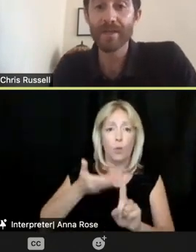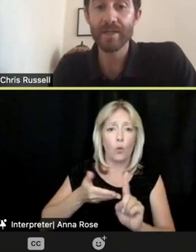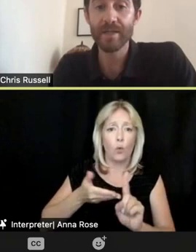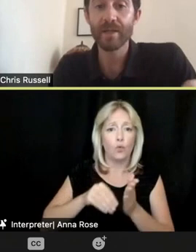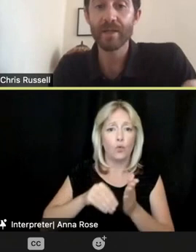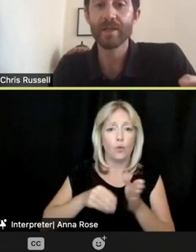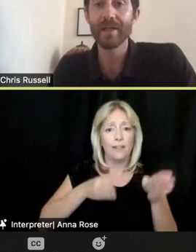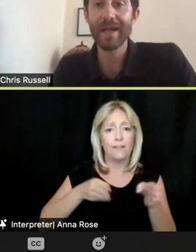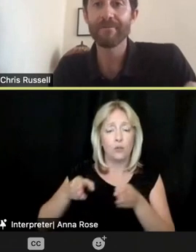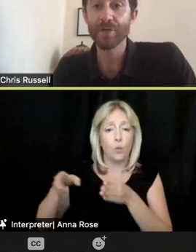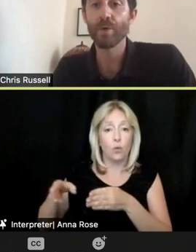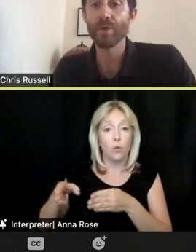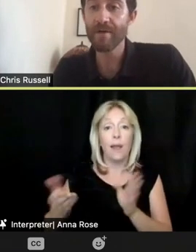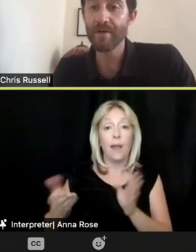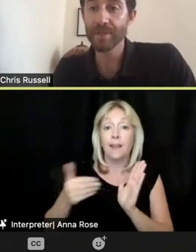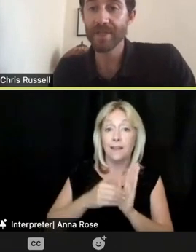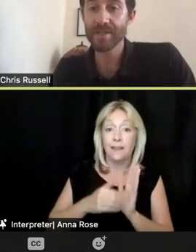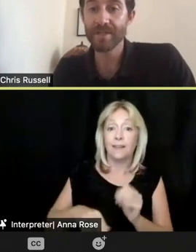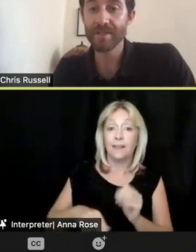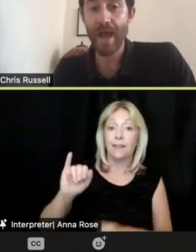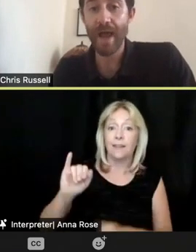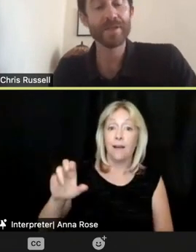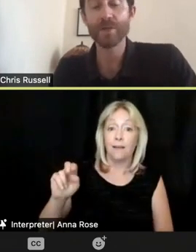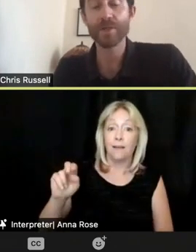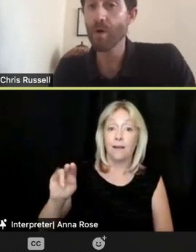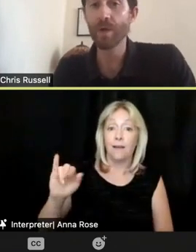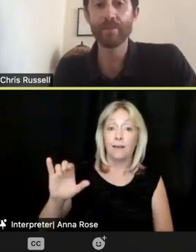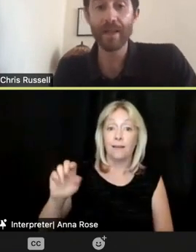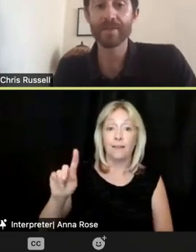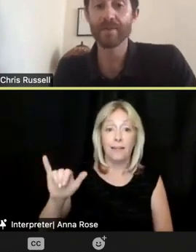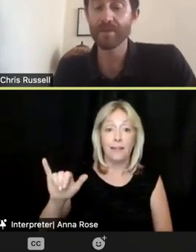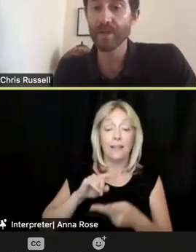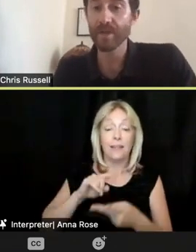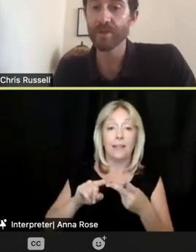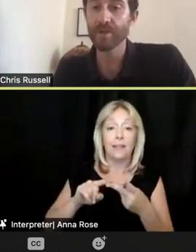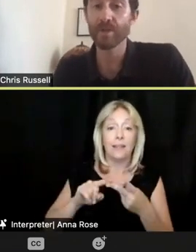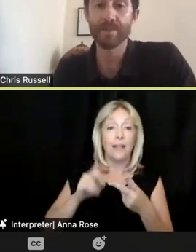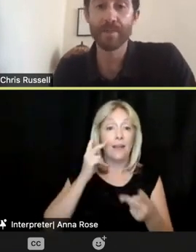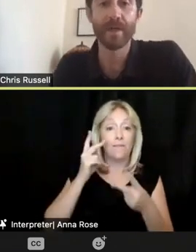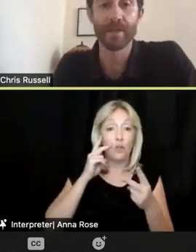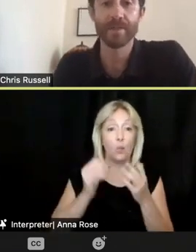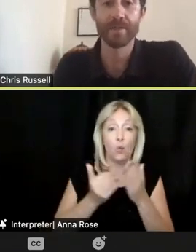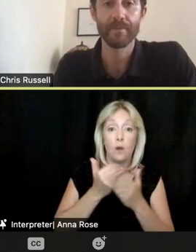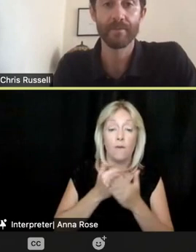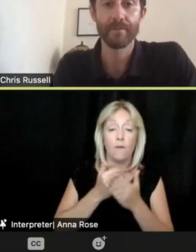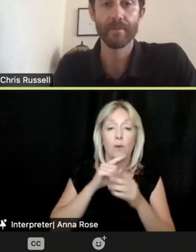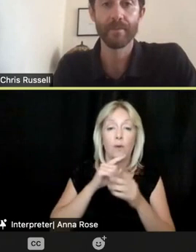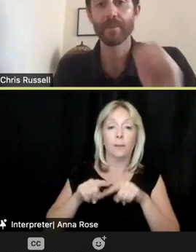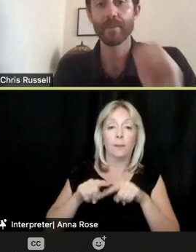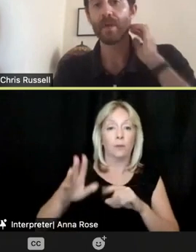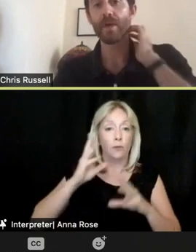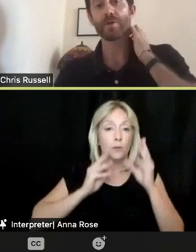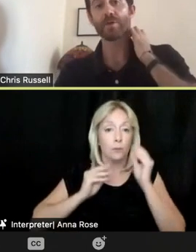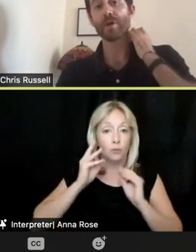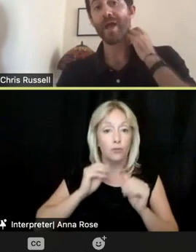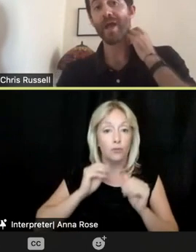that iconicity, like visual novelty in CVI, is totally relative to individual experience.